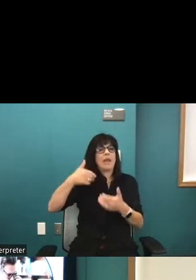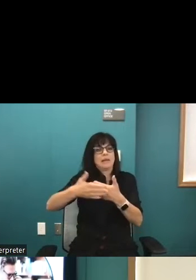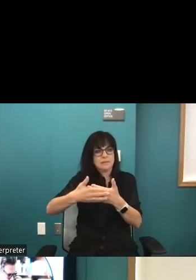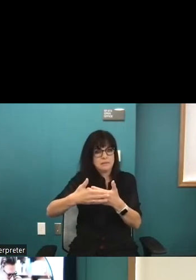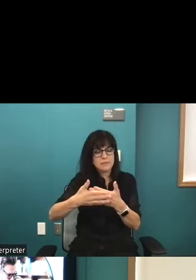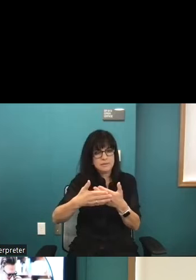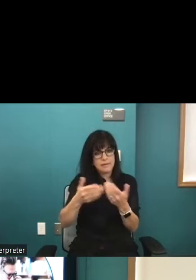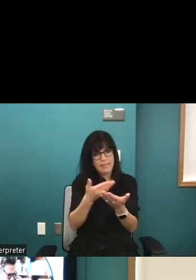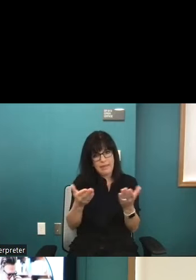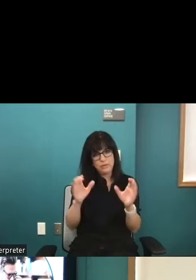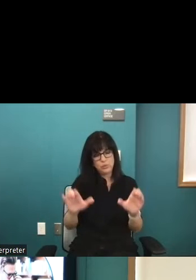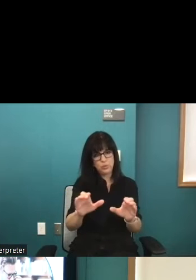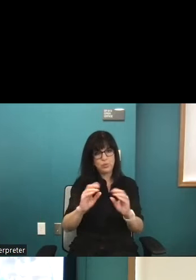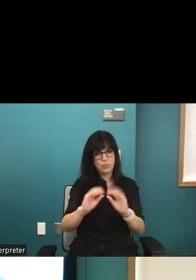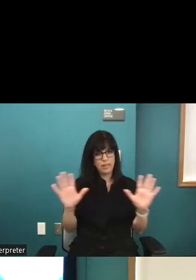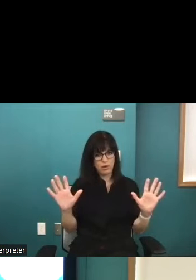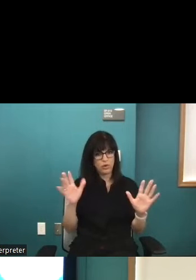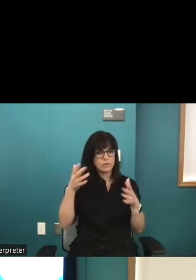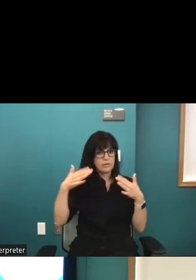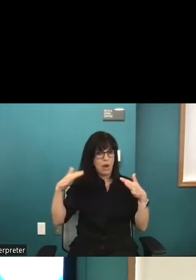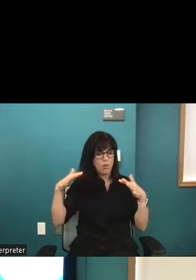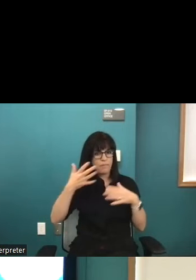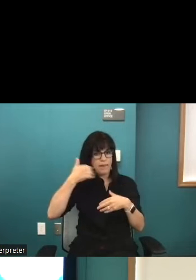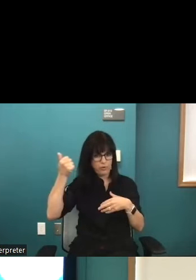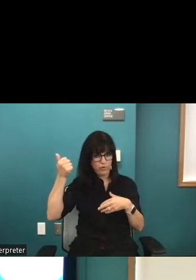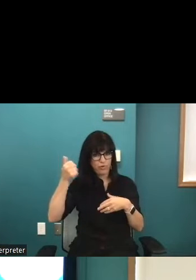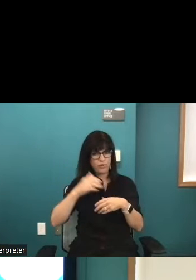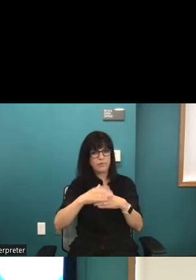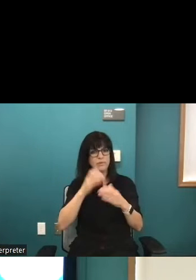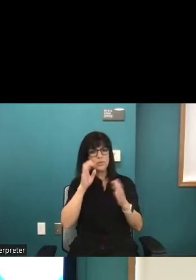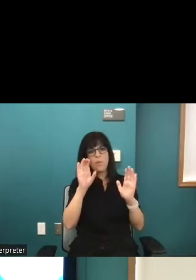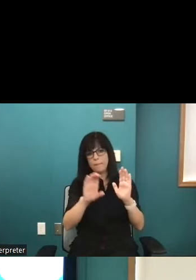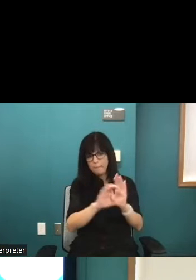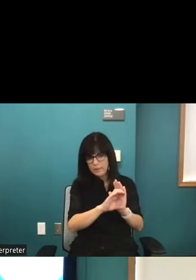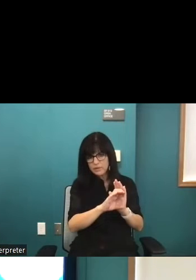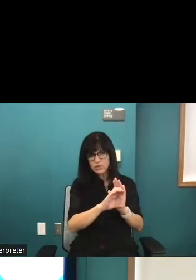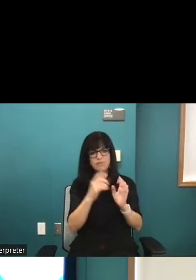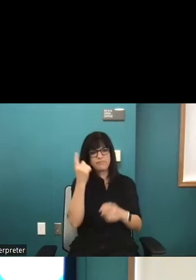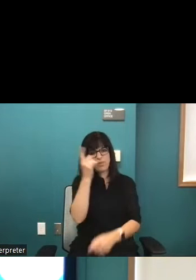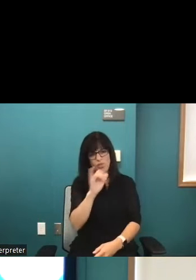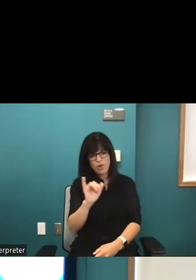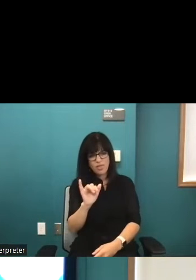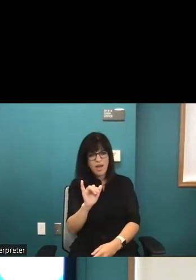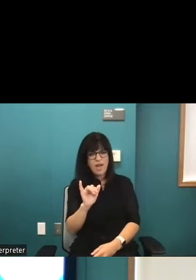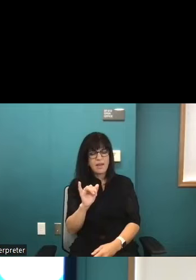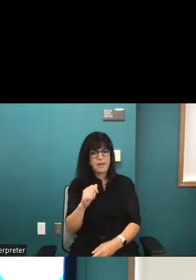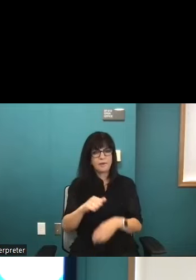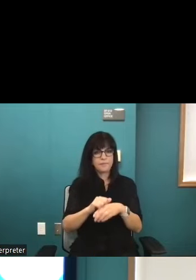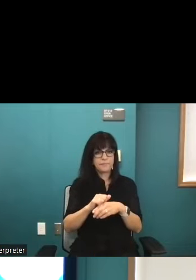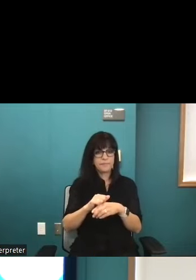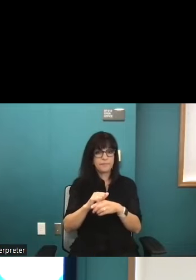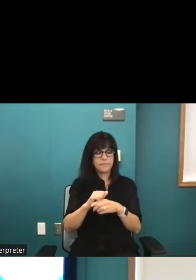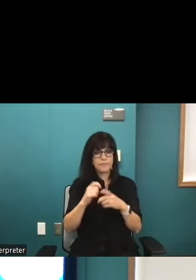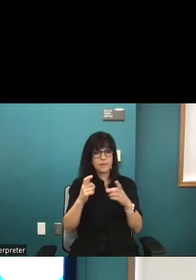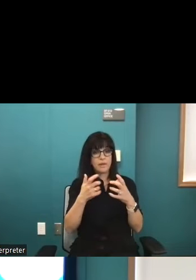step, so that they can have that clarity. This is just a diagram of what it looks like. So you have your